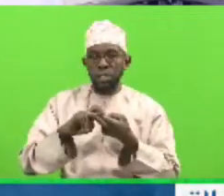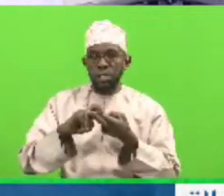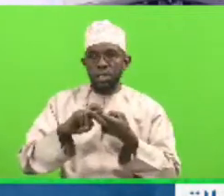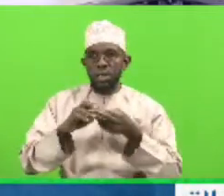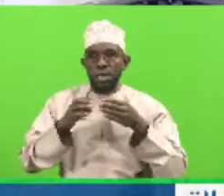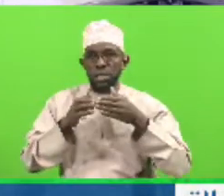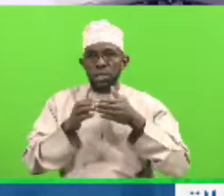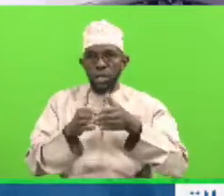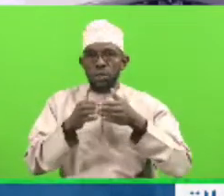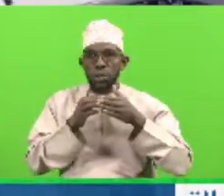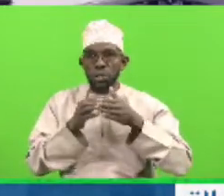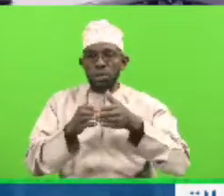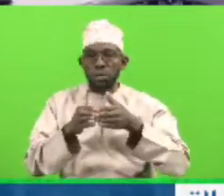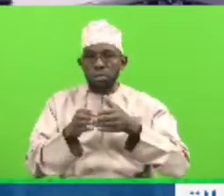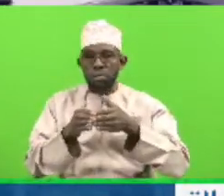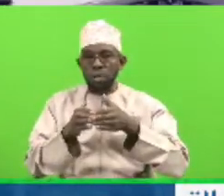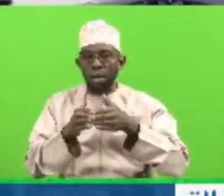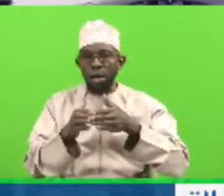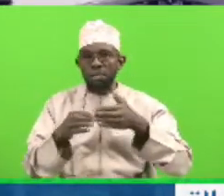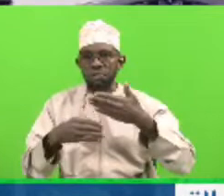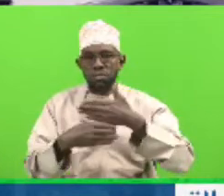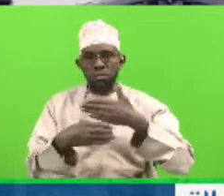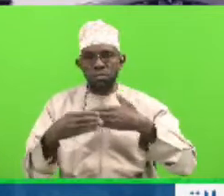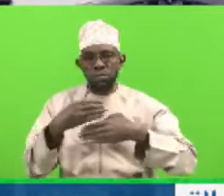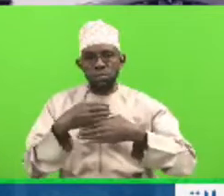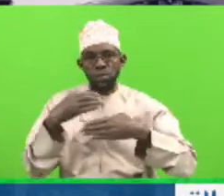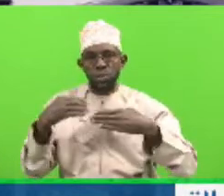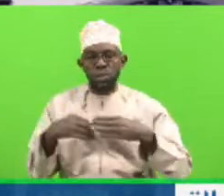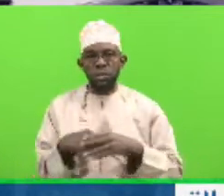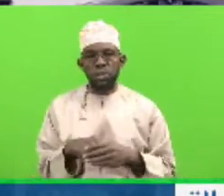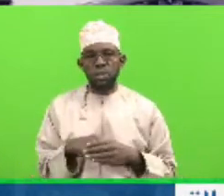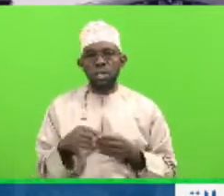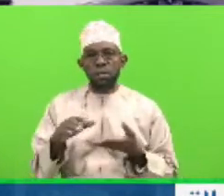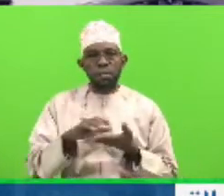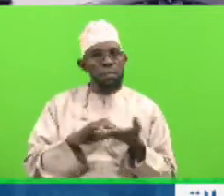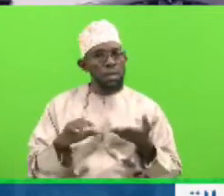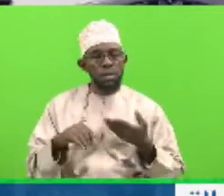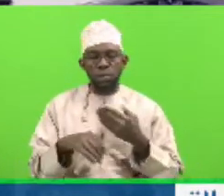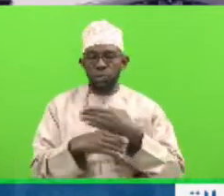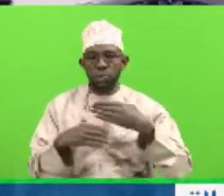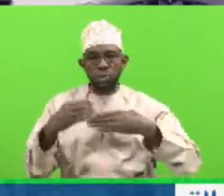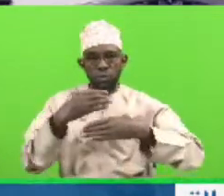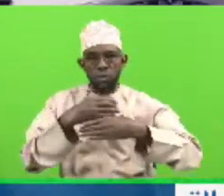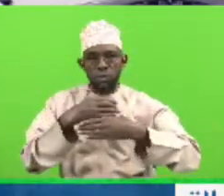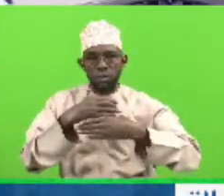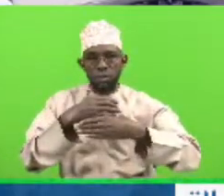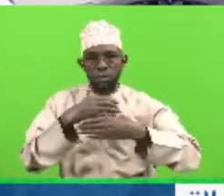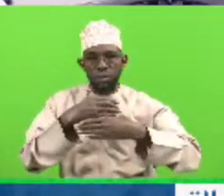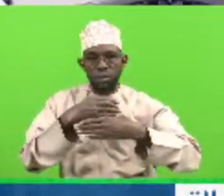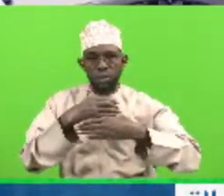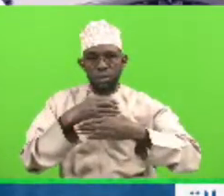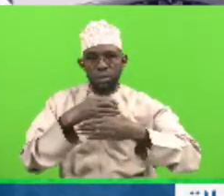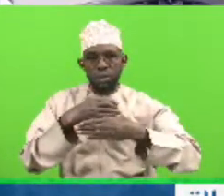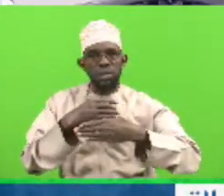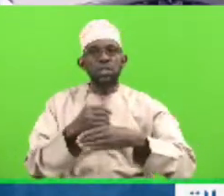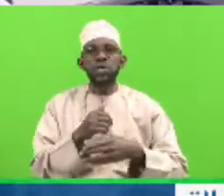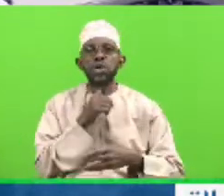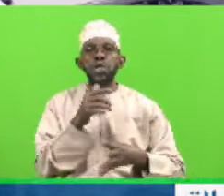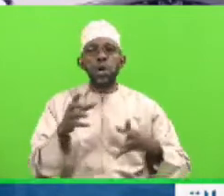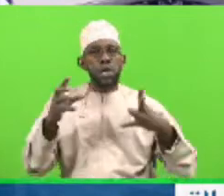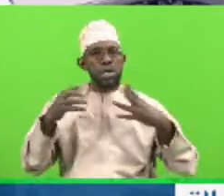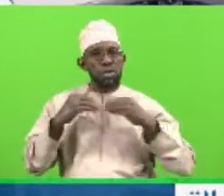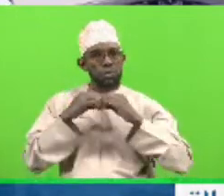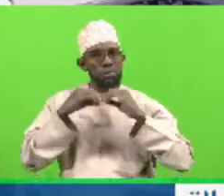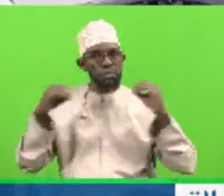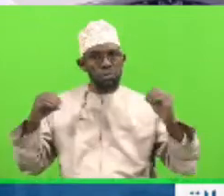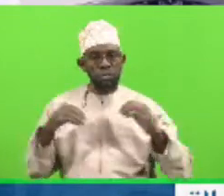sexual norms are fundamental. They are fundamental and they are not